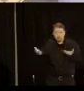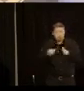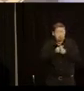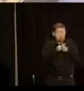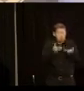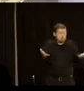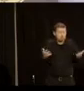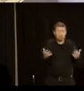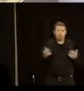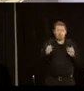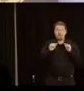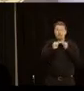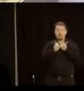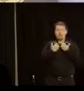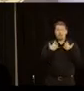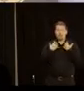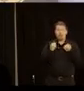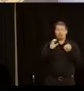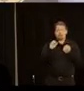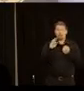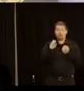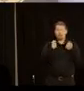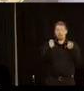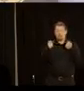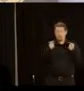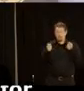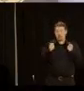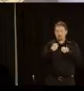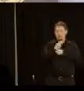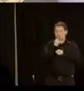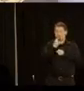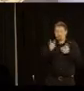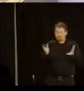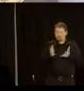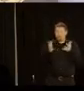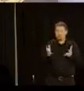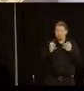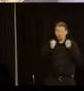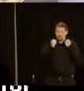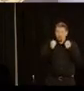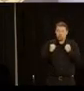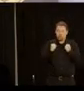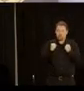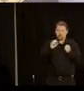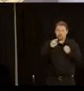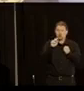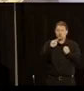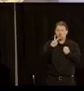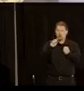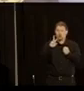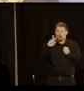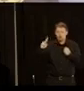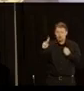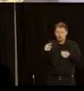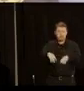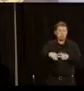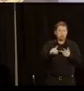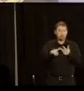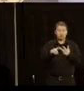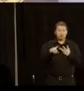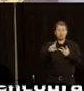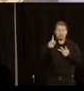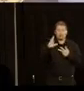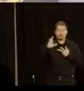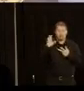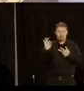Agency for Healthcare Administration, making sure that they encourage a robust network. Department of Children and Families, and that their work